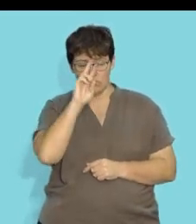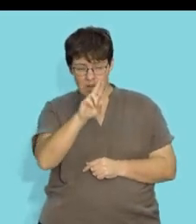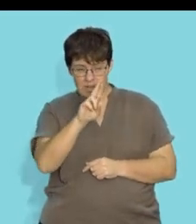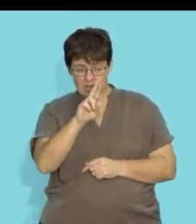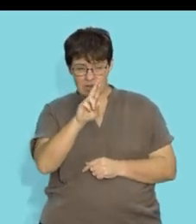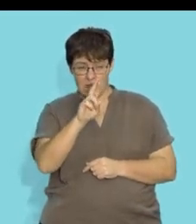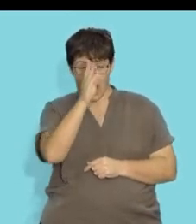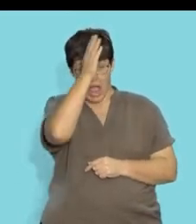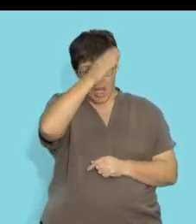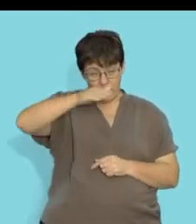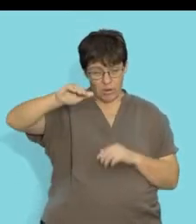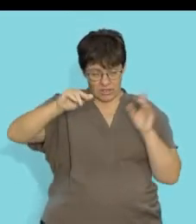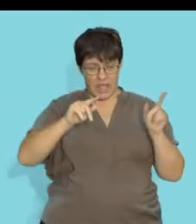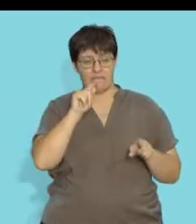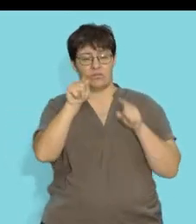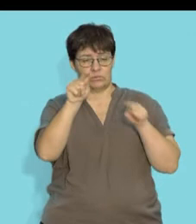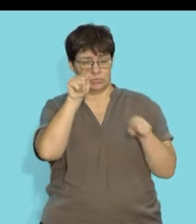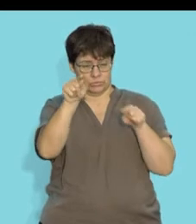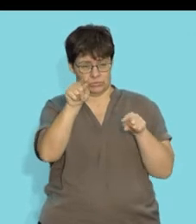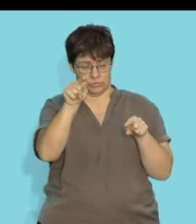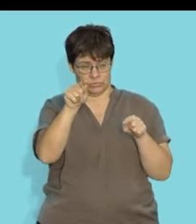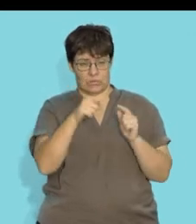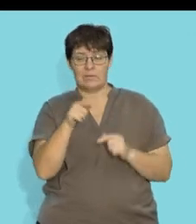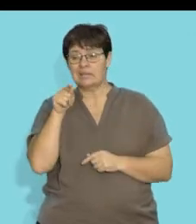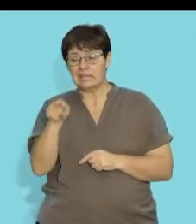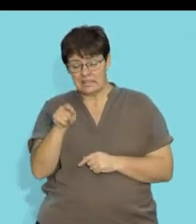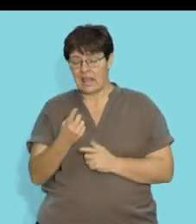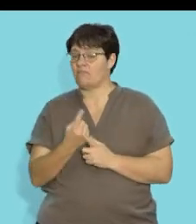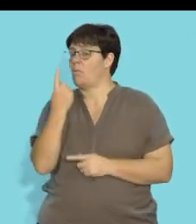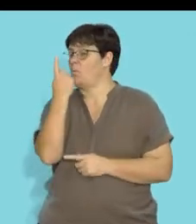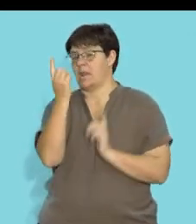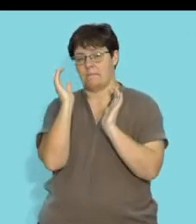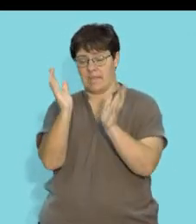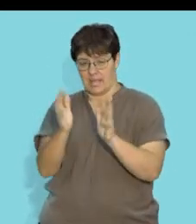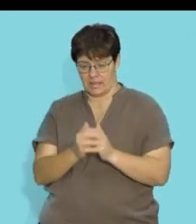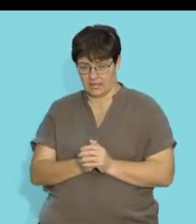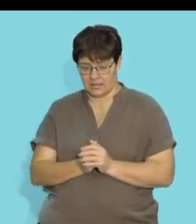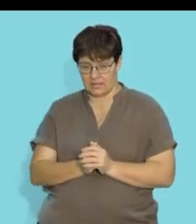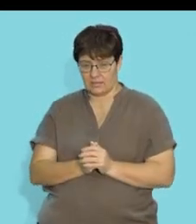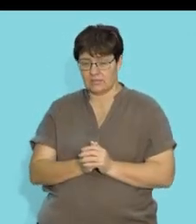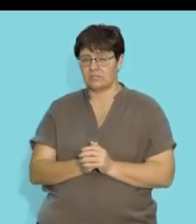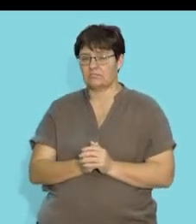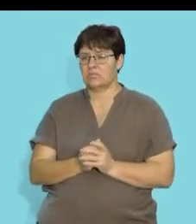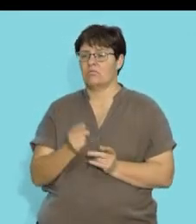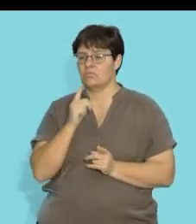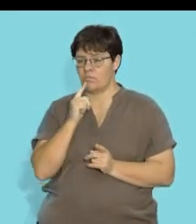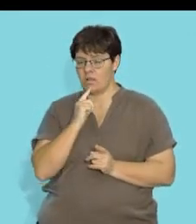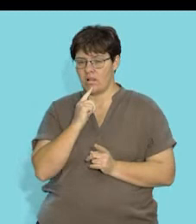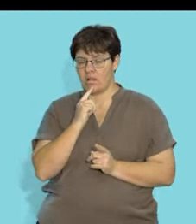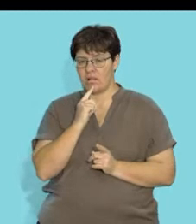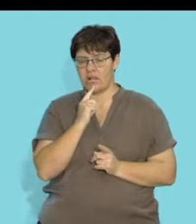at a hyperbolic function, we say it has two asymptotes, but with this one, it only has one, which is normally